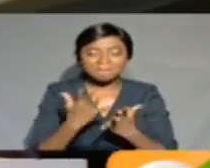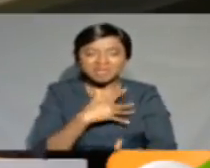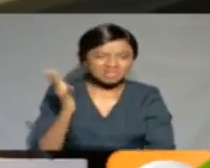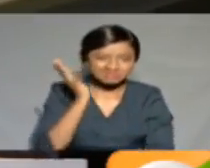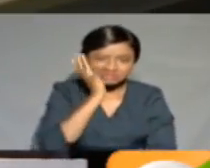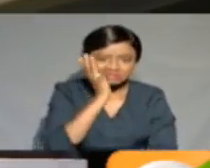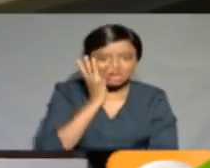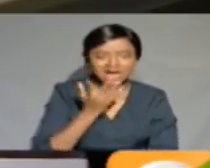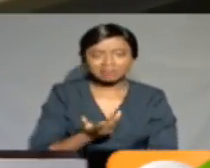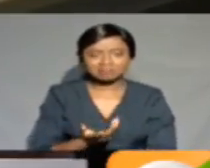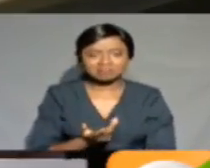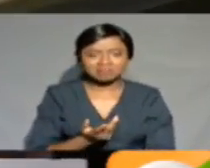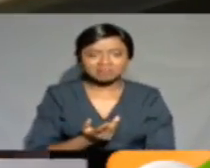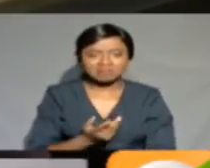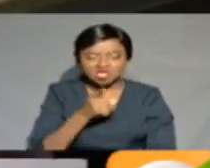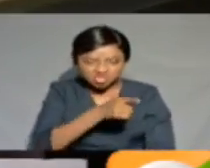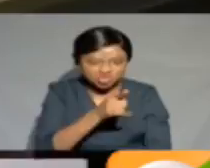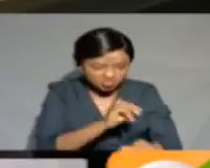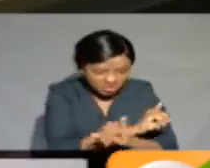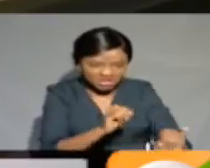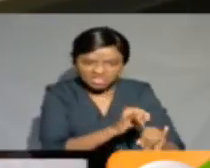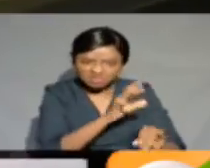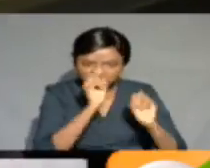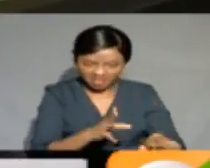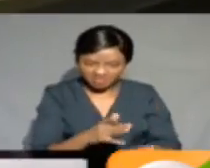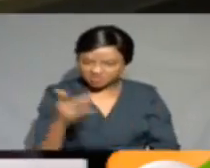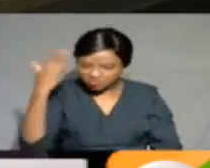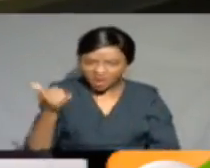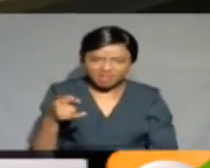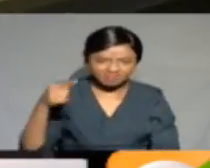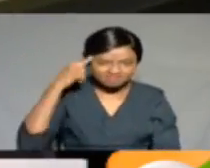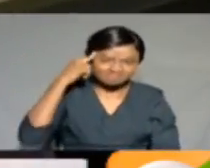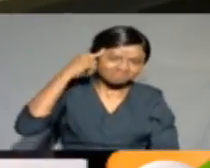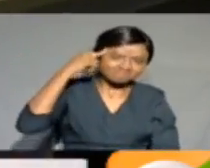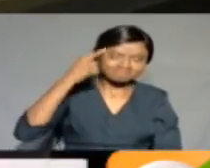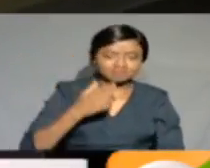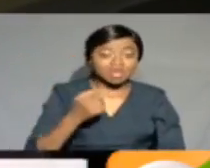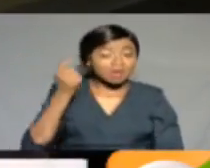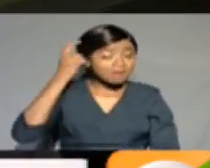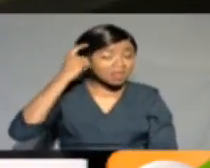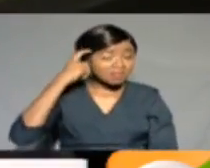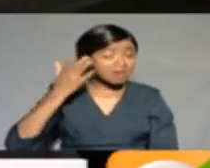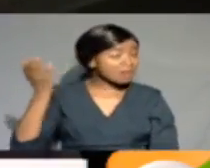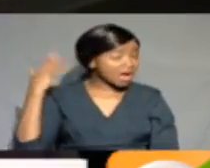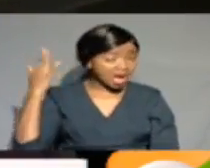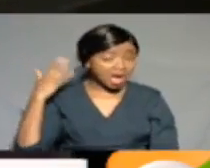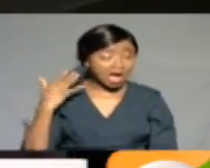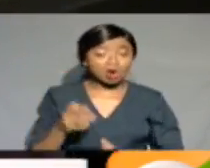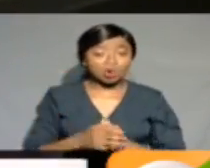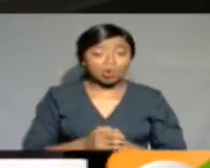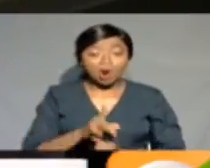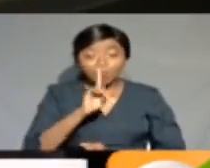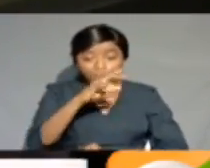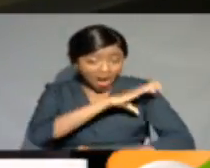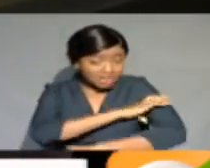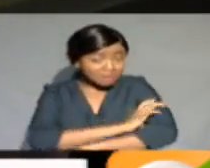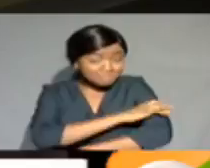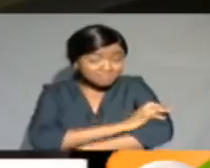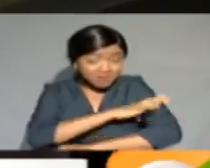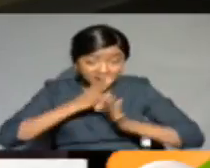you, ujaosha nyumba, they will beat you. I remember at some point, there's a captain